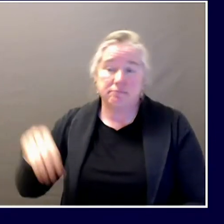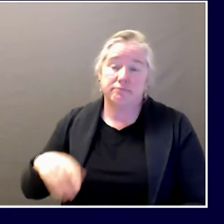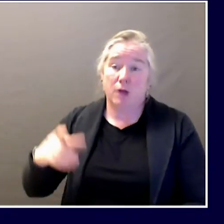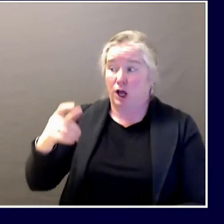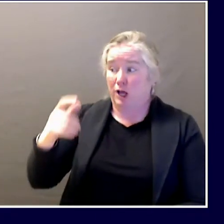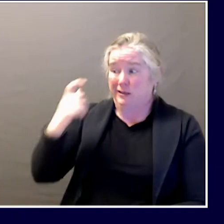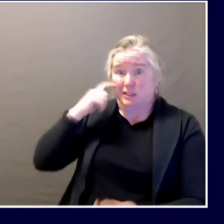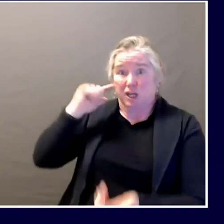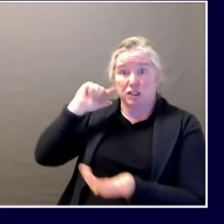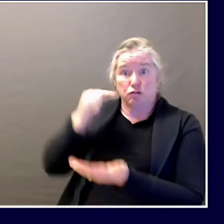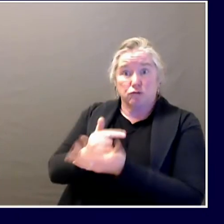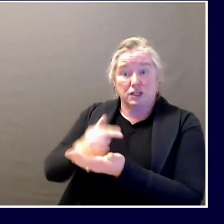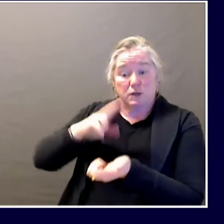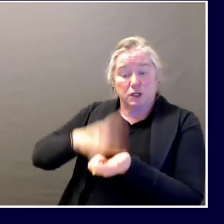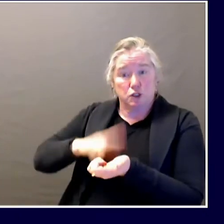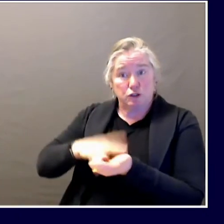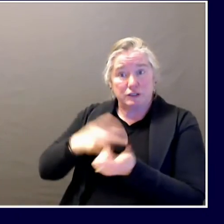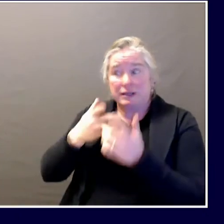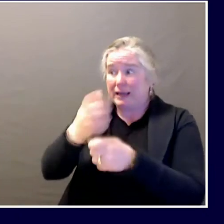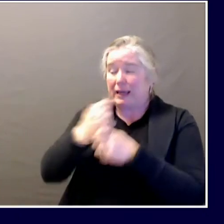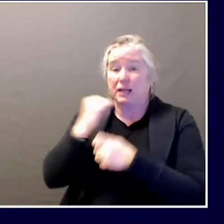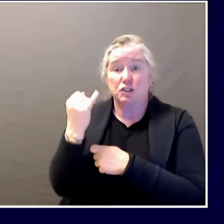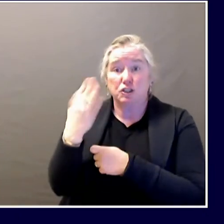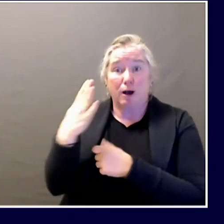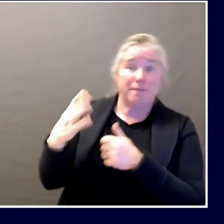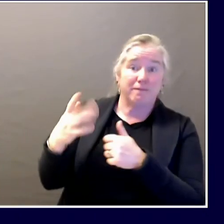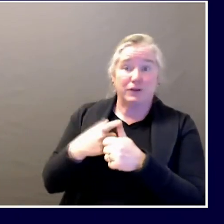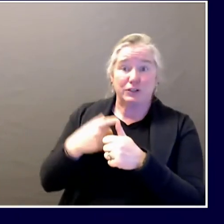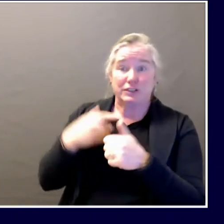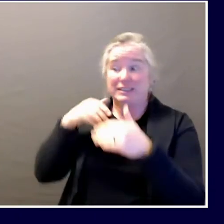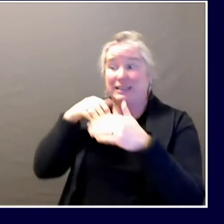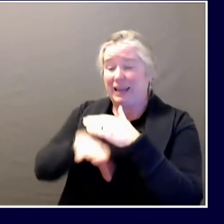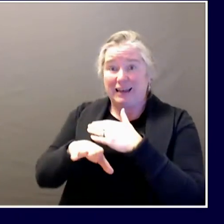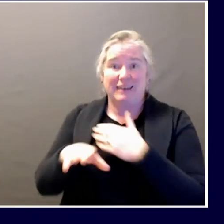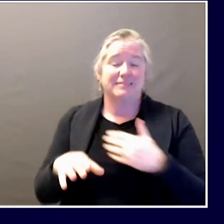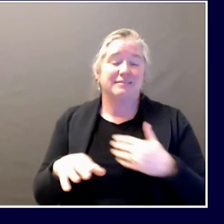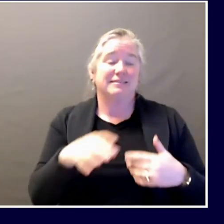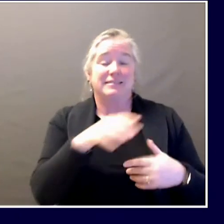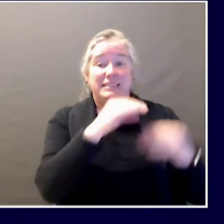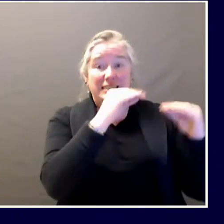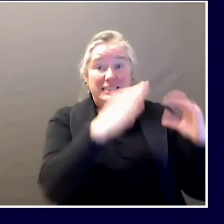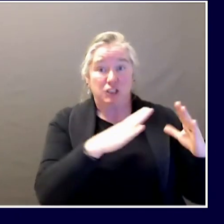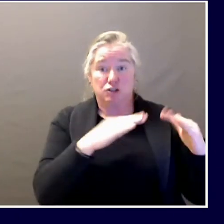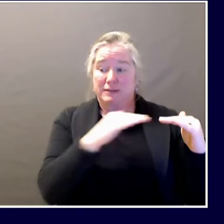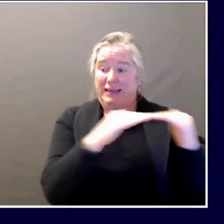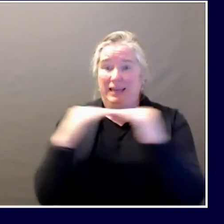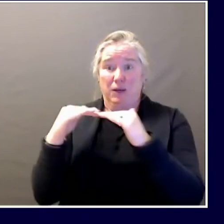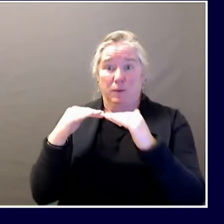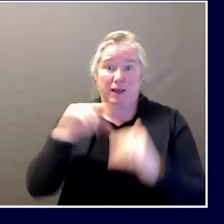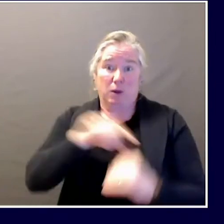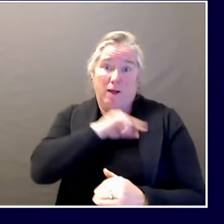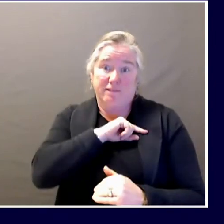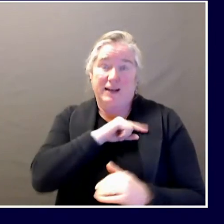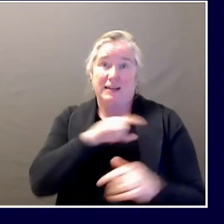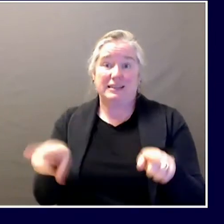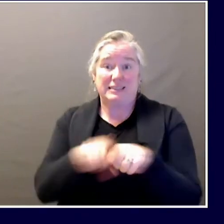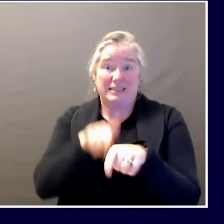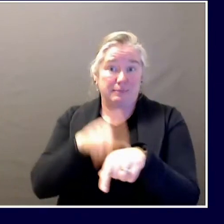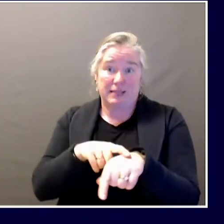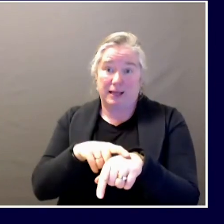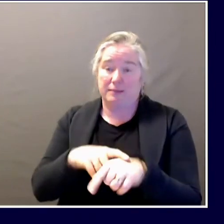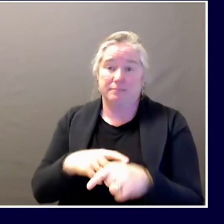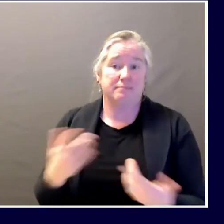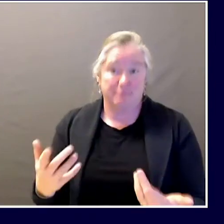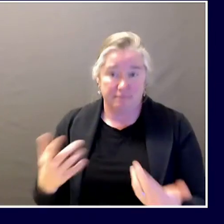for teachers, school staff, and childcare to get their vaccine in Maine. Thank you. I'd also like to ask about